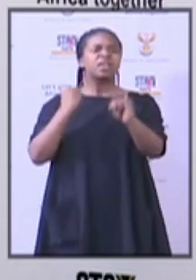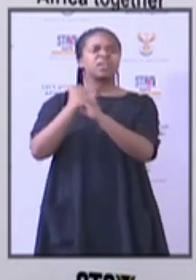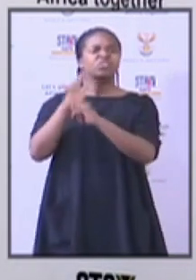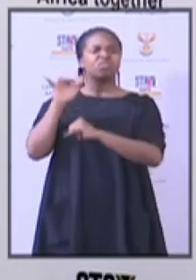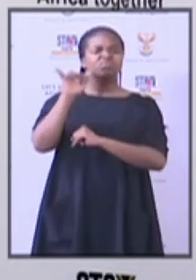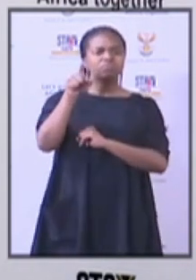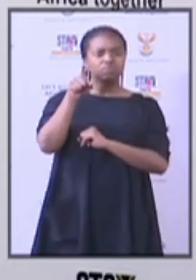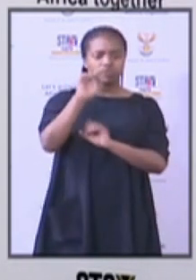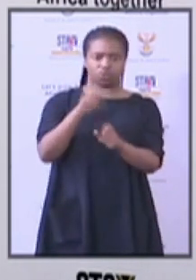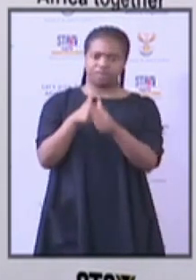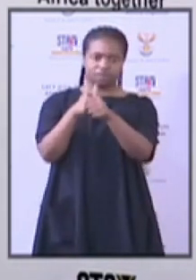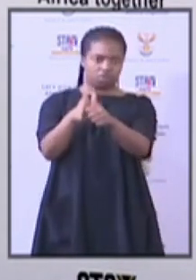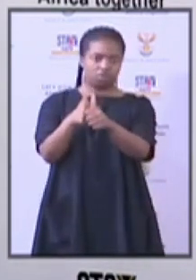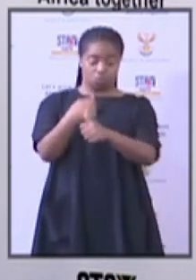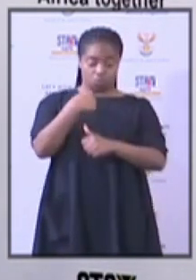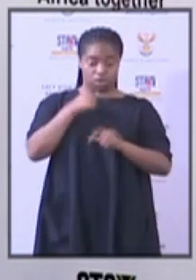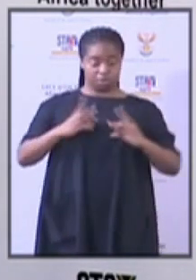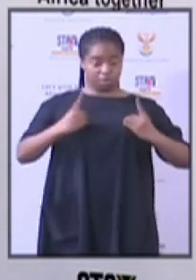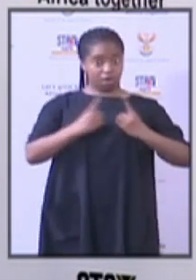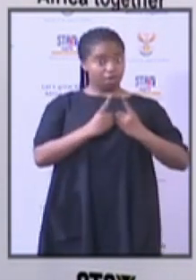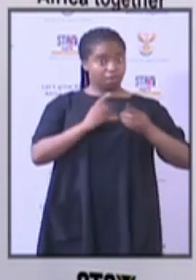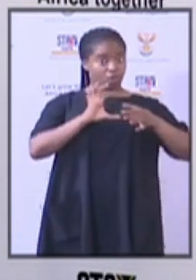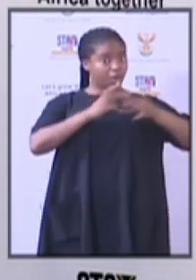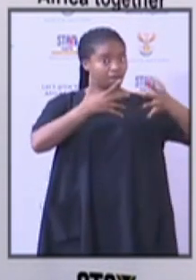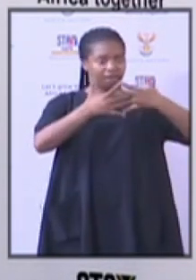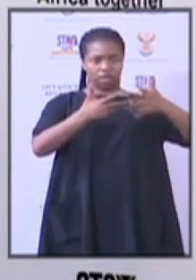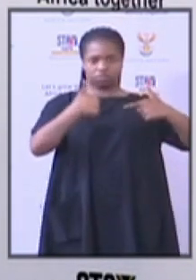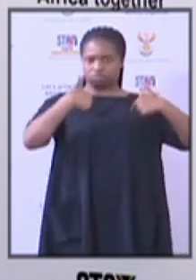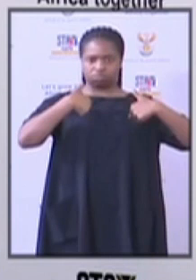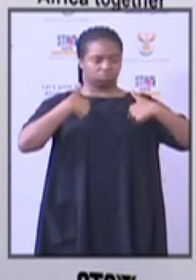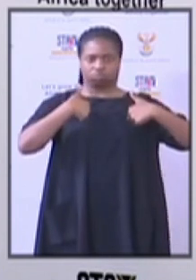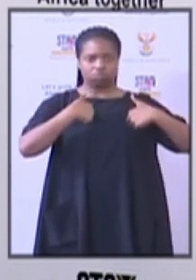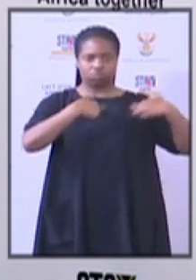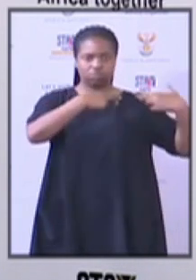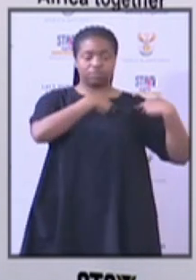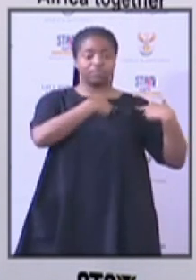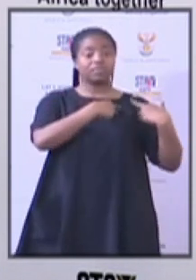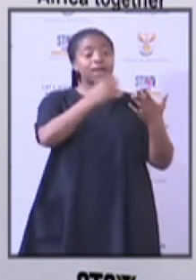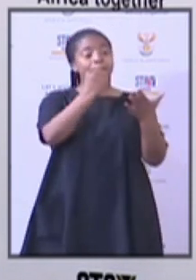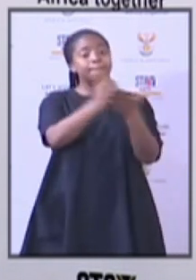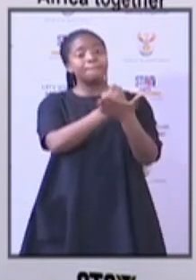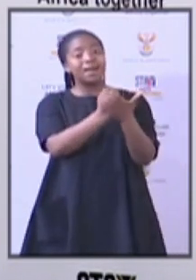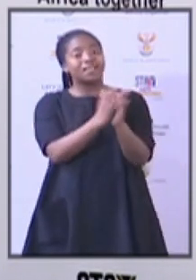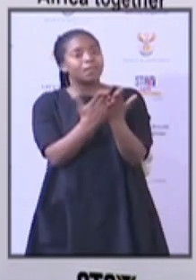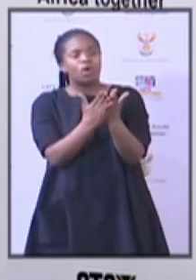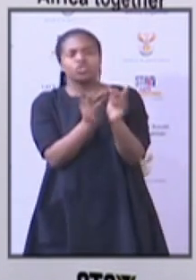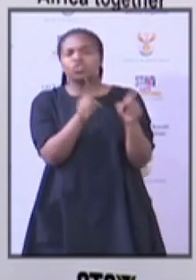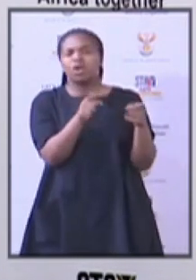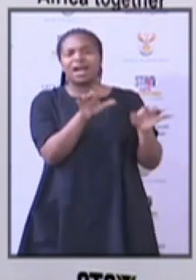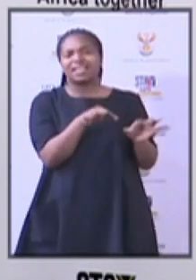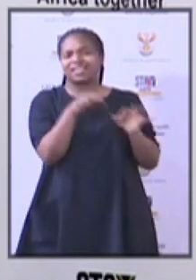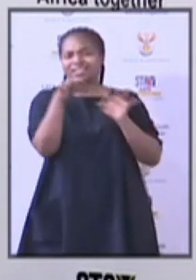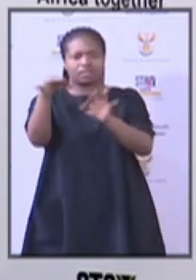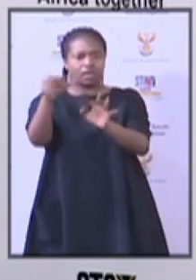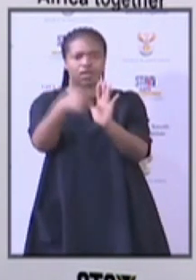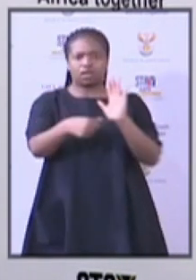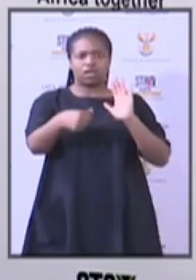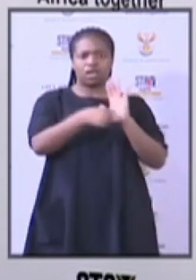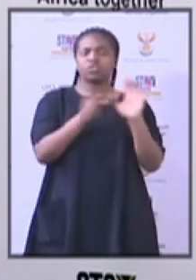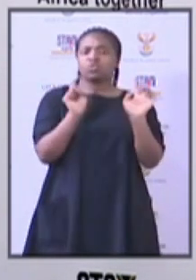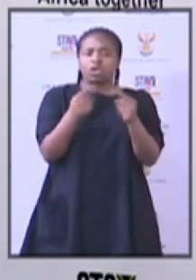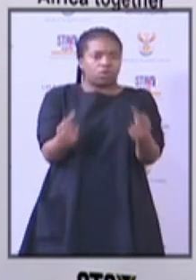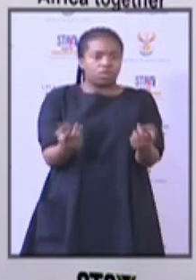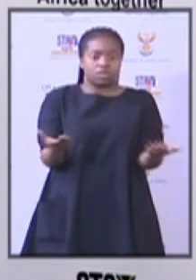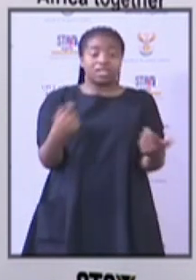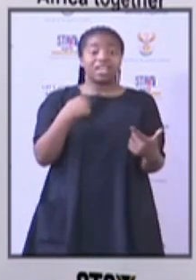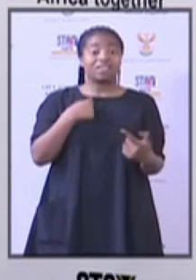to follow those rules. According to those rules, a passport is never extended. You cannot extend a passport. If we